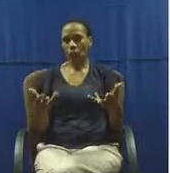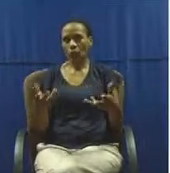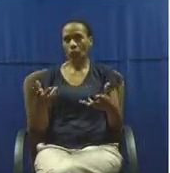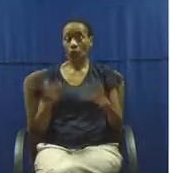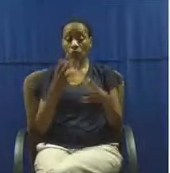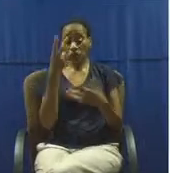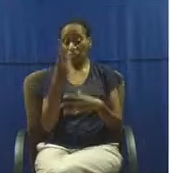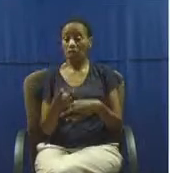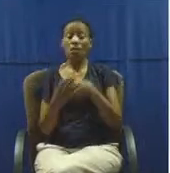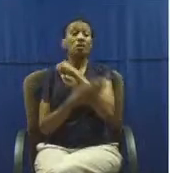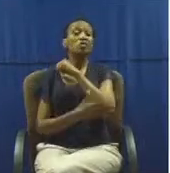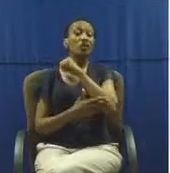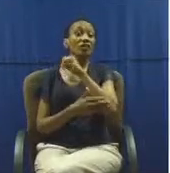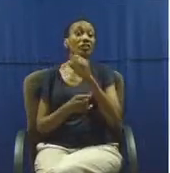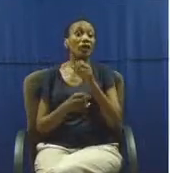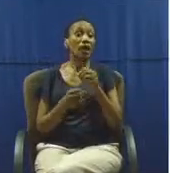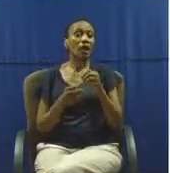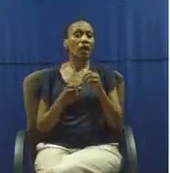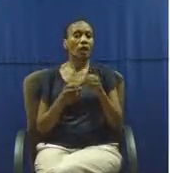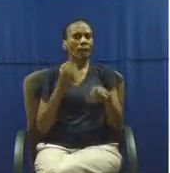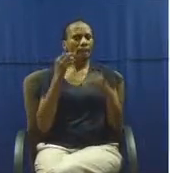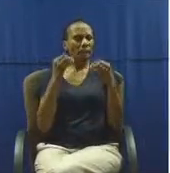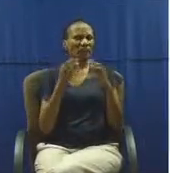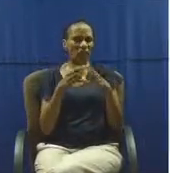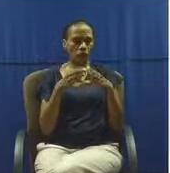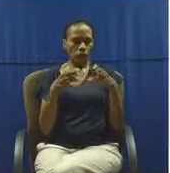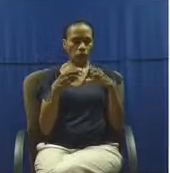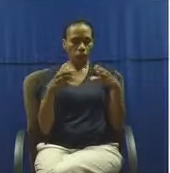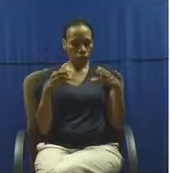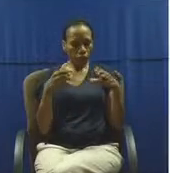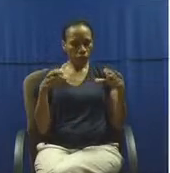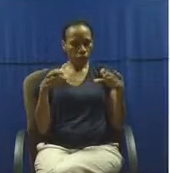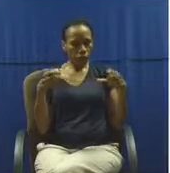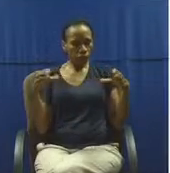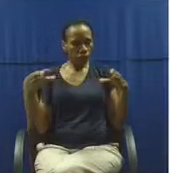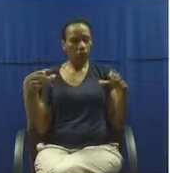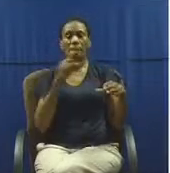industrialized country that we are, you do need a Dinel